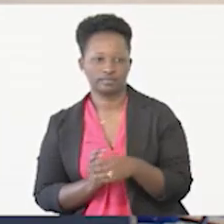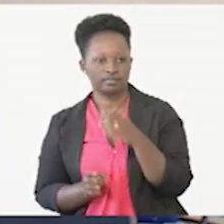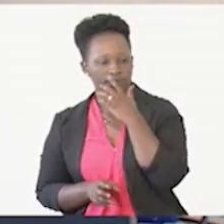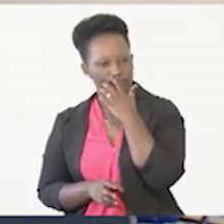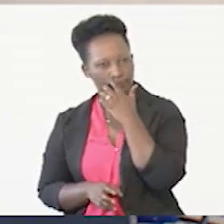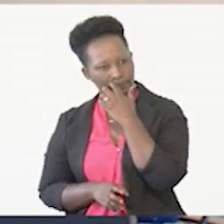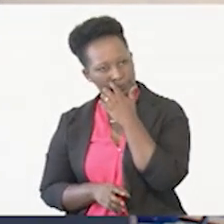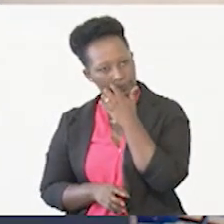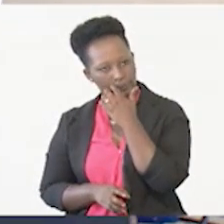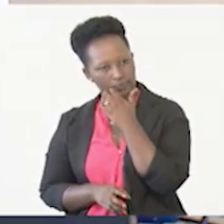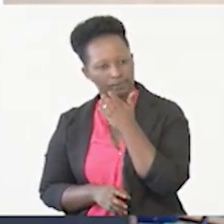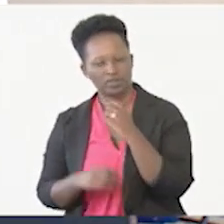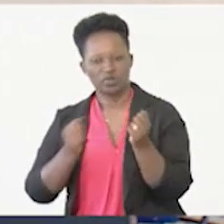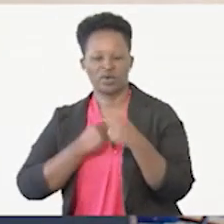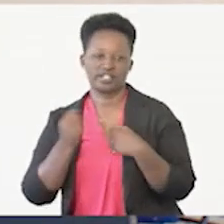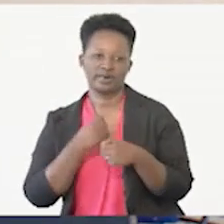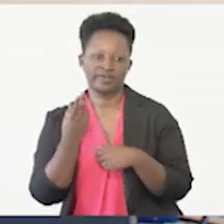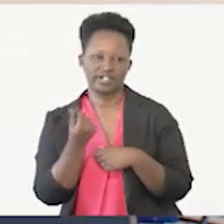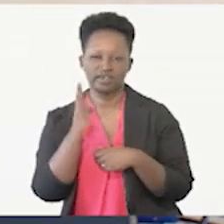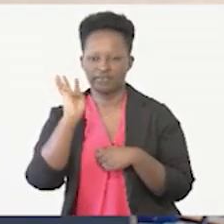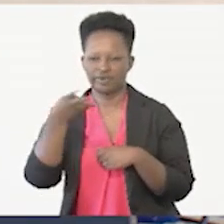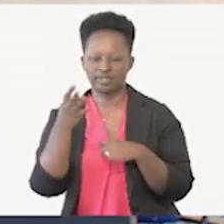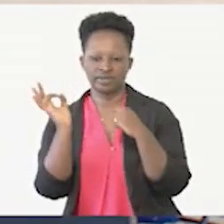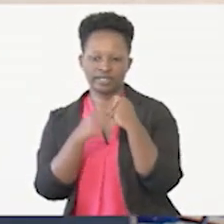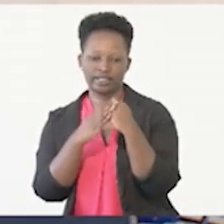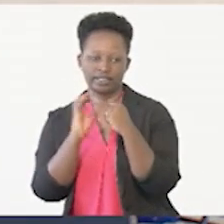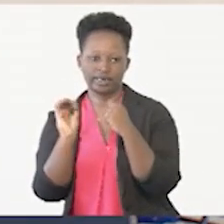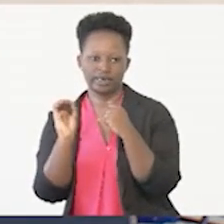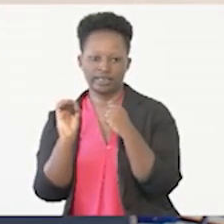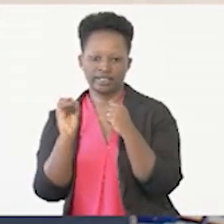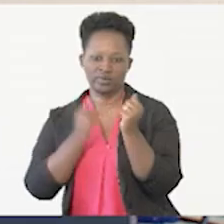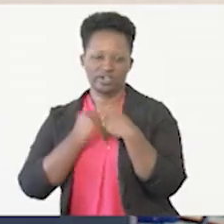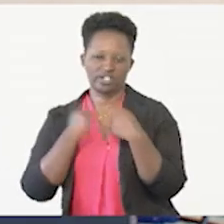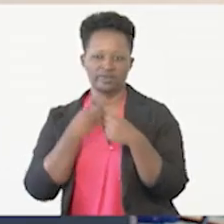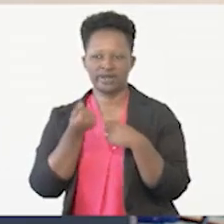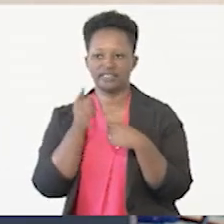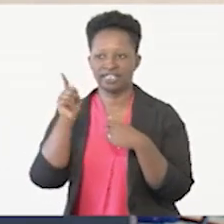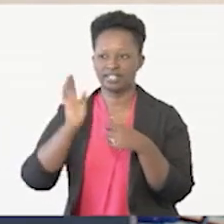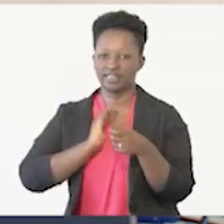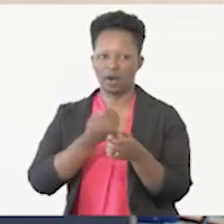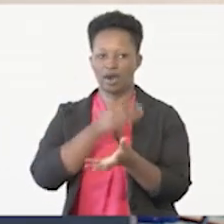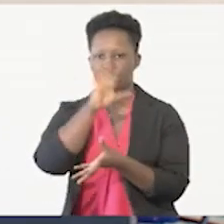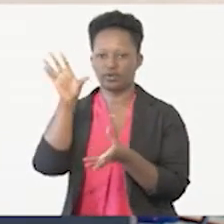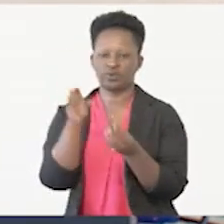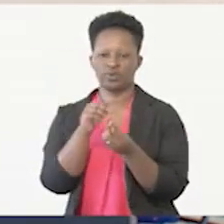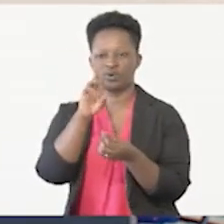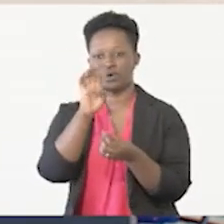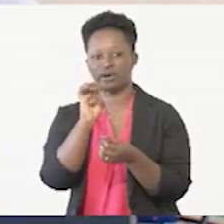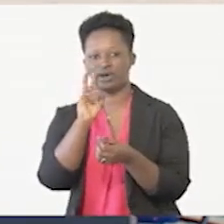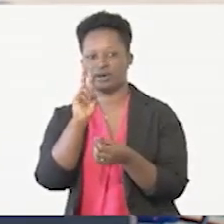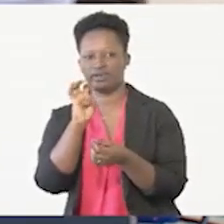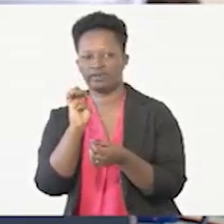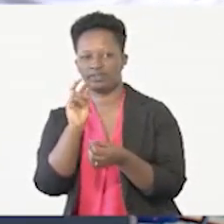4,080. 1 francs. 4,080. So that is our total revenue. 4,080.